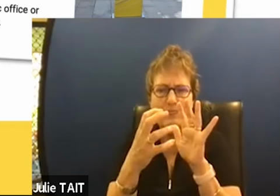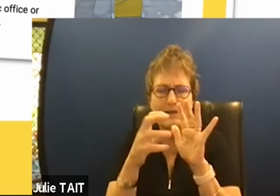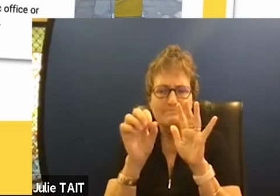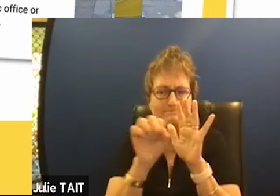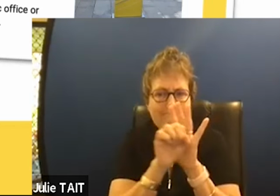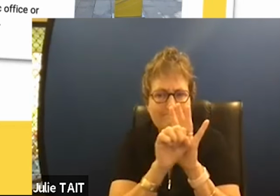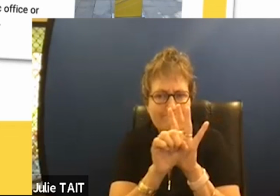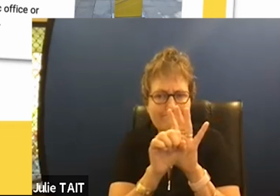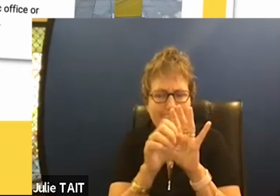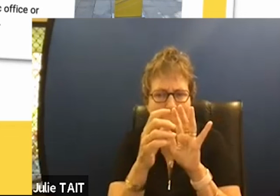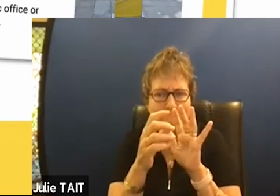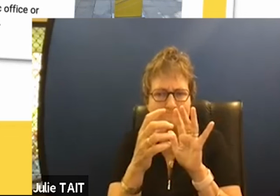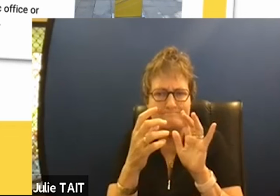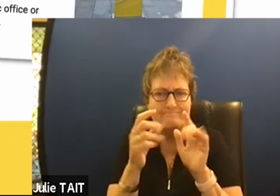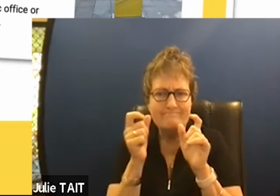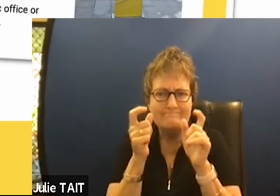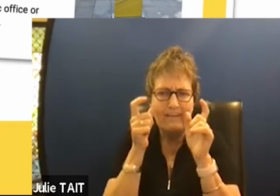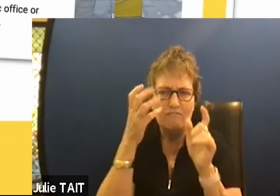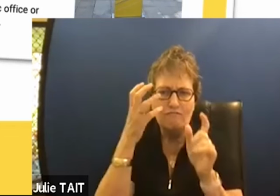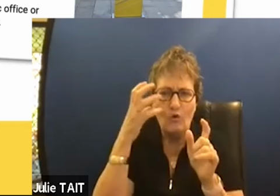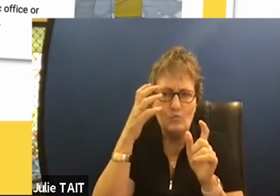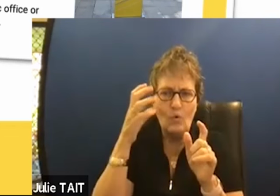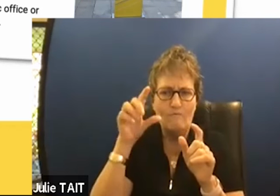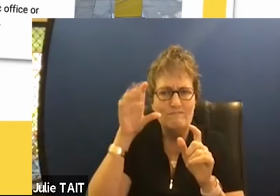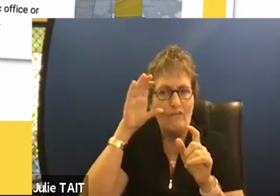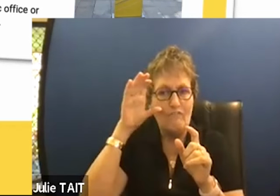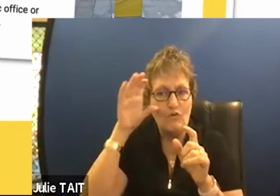or unexpected as much as possible.